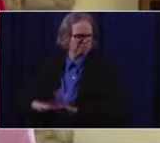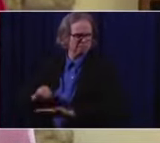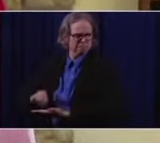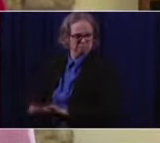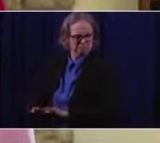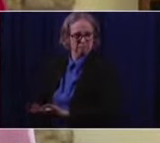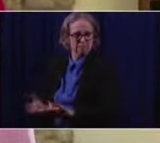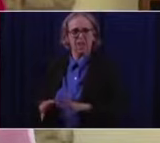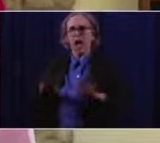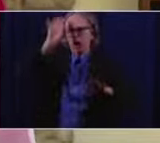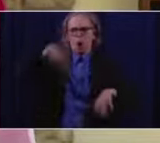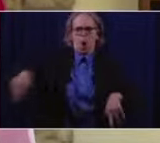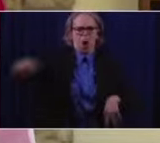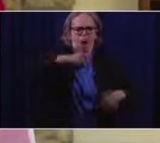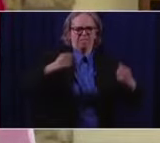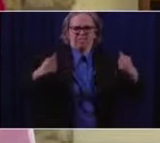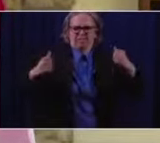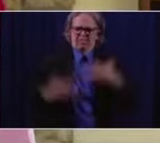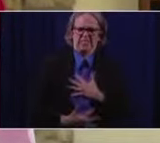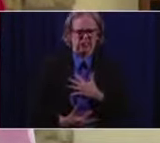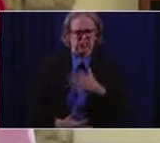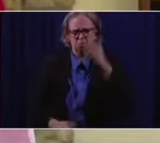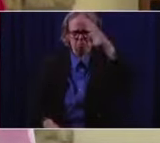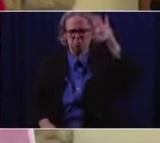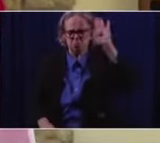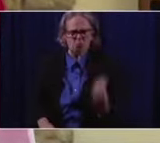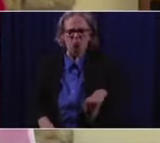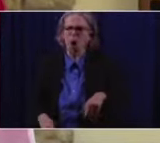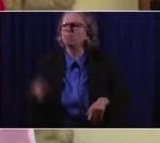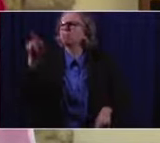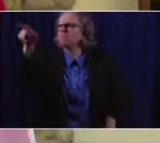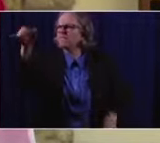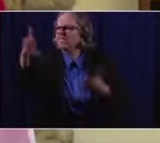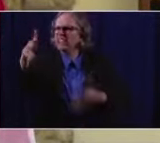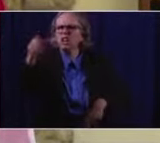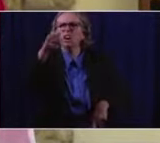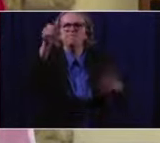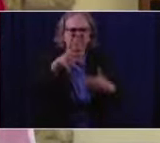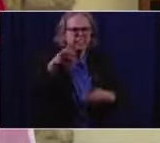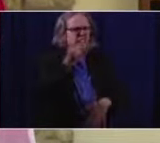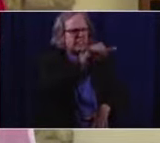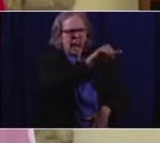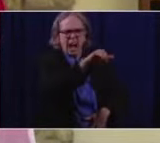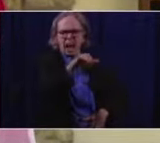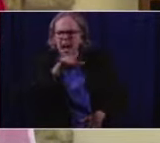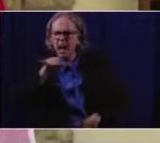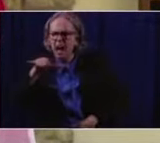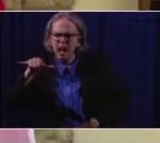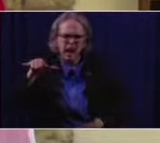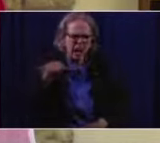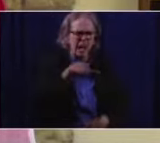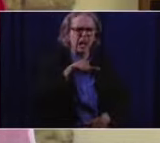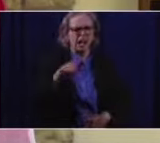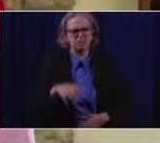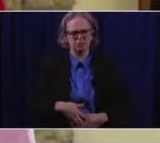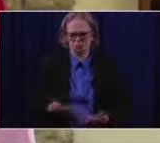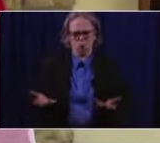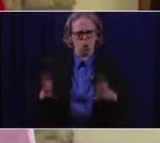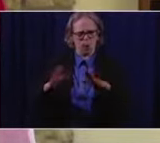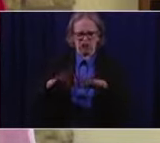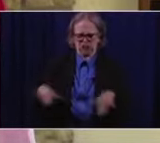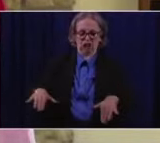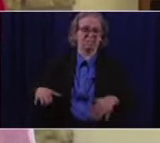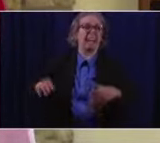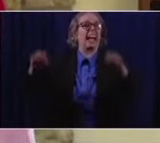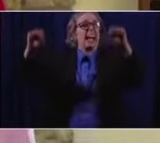understand it, going back to when schools were closed, has been that particularly kids over 10 can, in fact, any